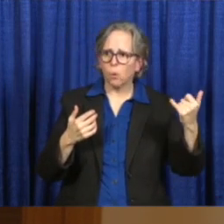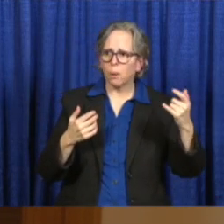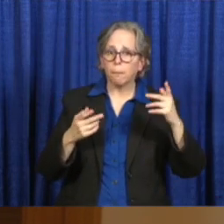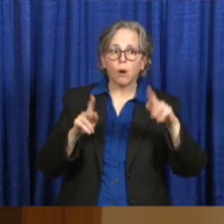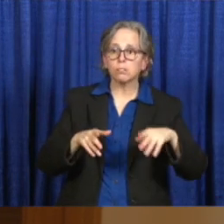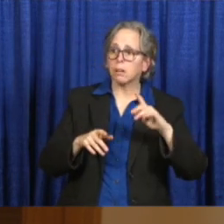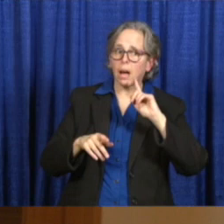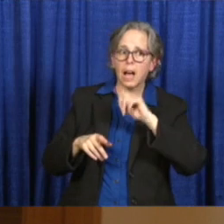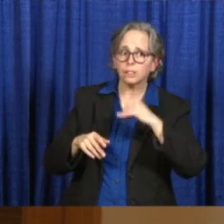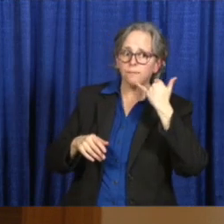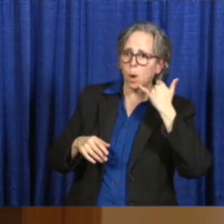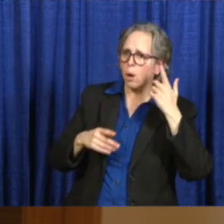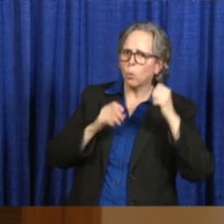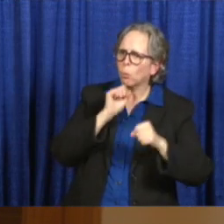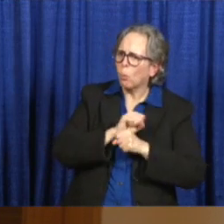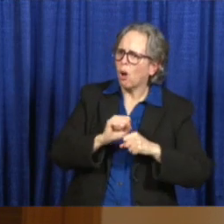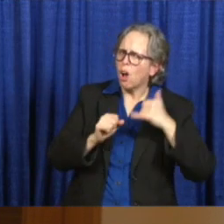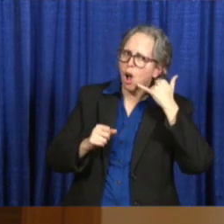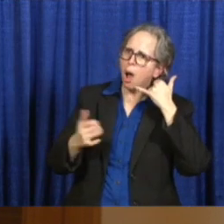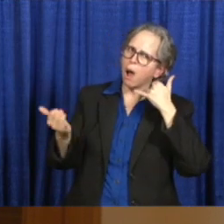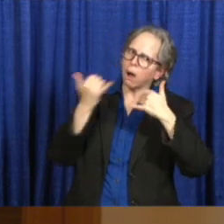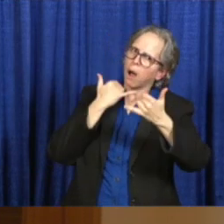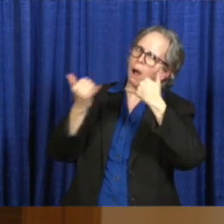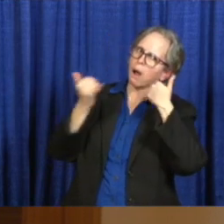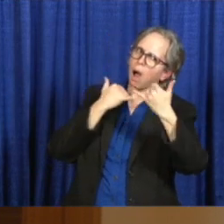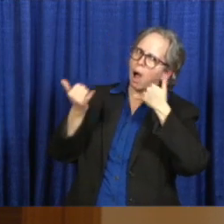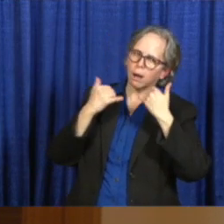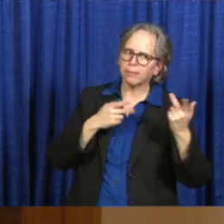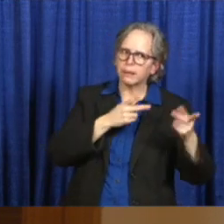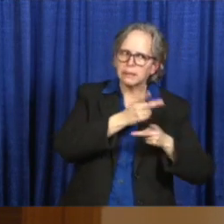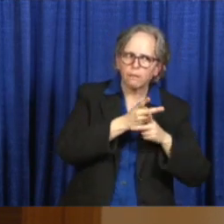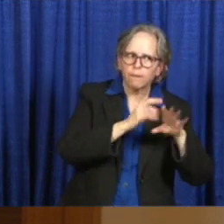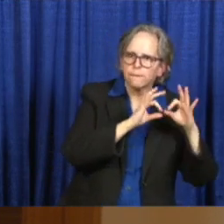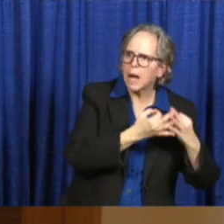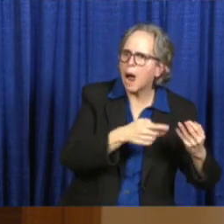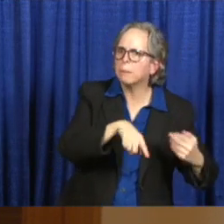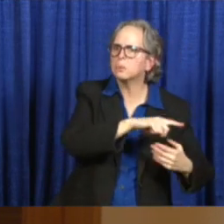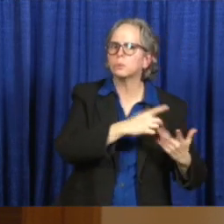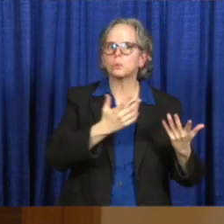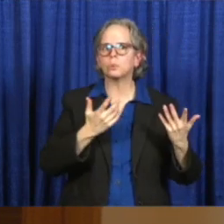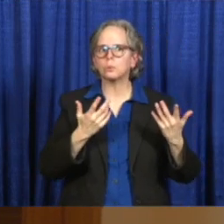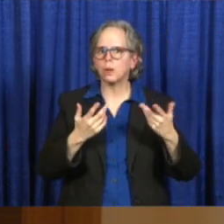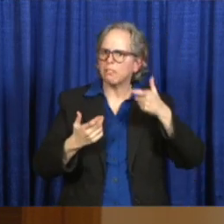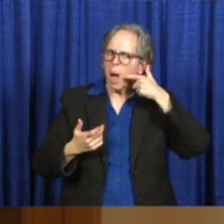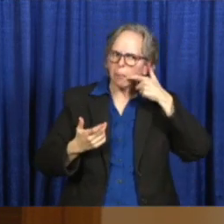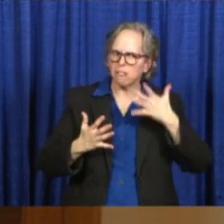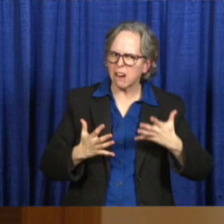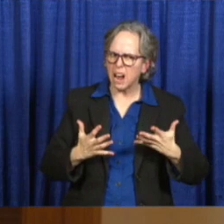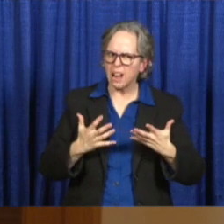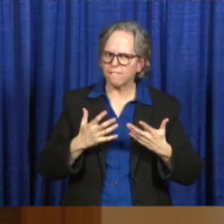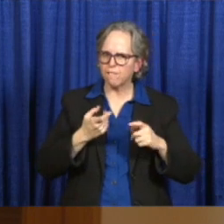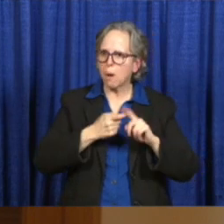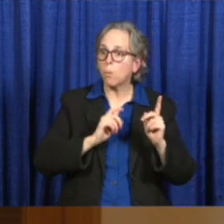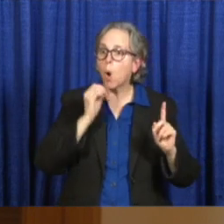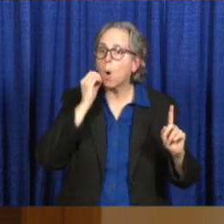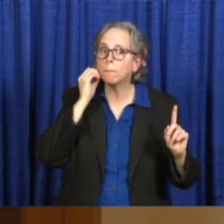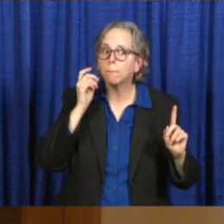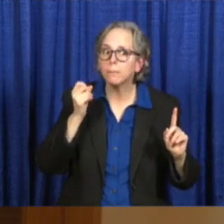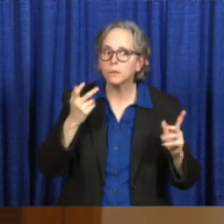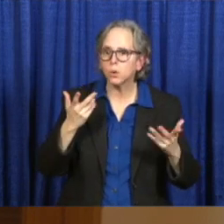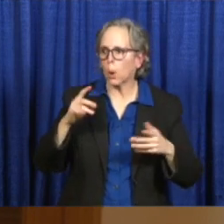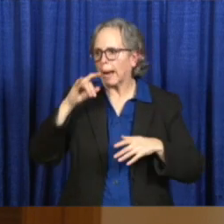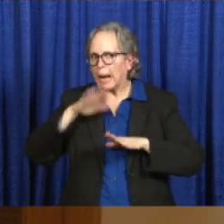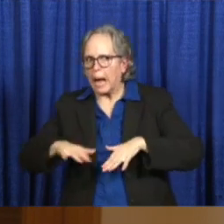is going through a lot of stress. In our case, our operators are actually at home often with kids at home and other family